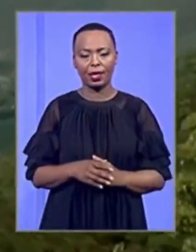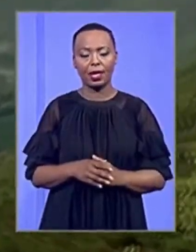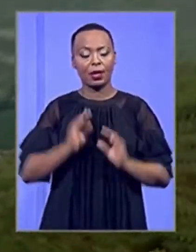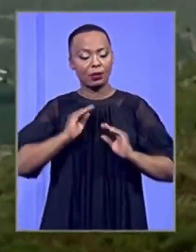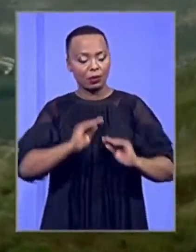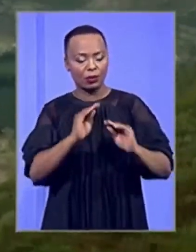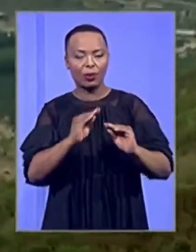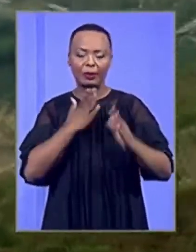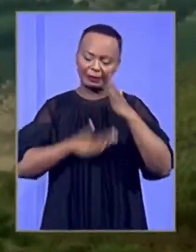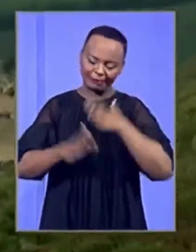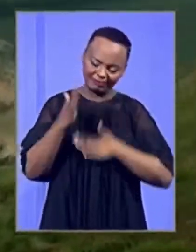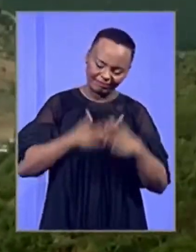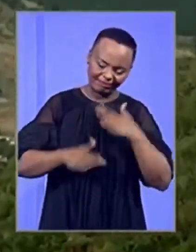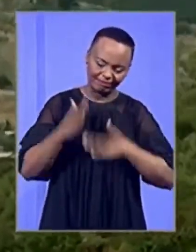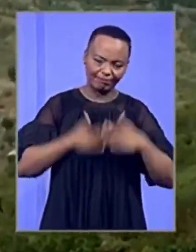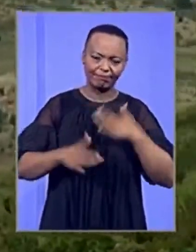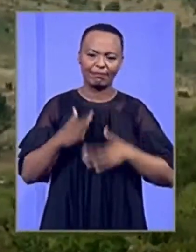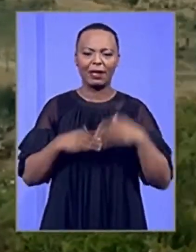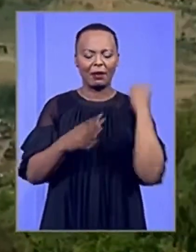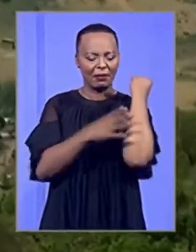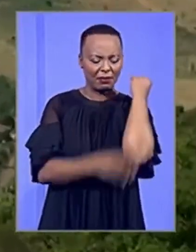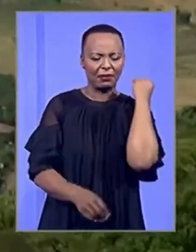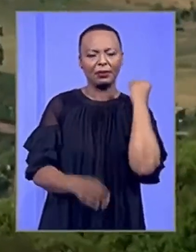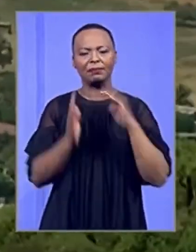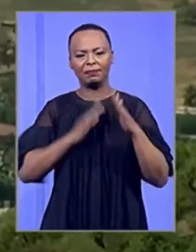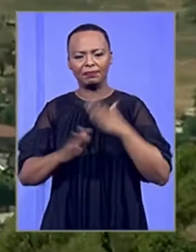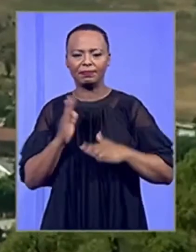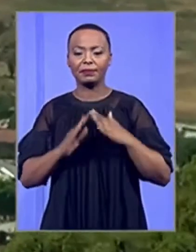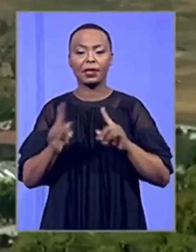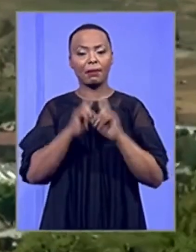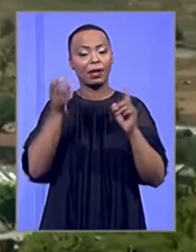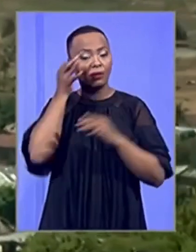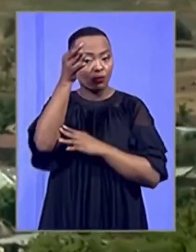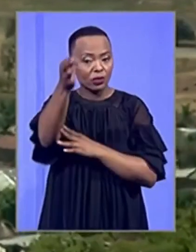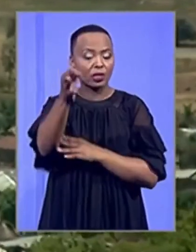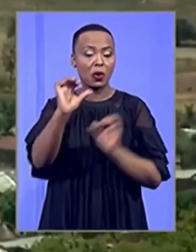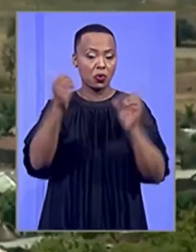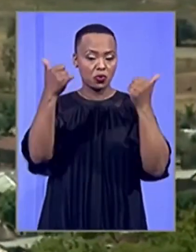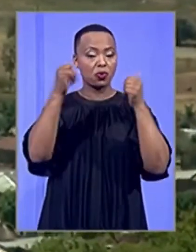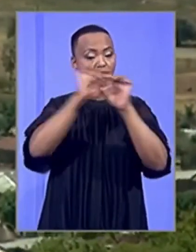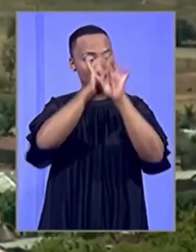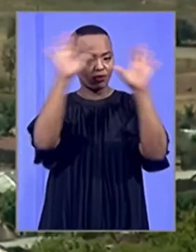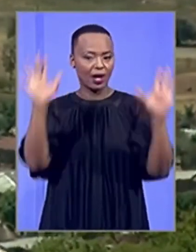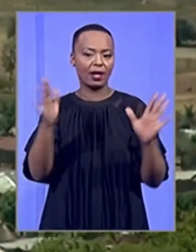gore kgotlelelo magareng ga ditlhotlo ka moka e ka tliša bokamoso jo bo kganyago ka moso.